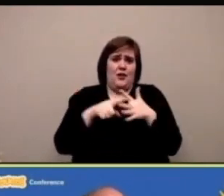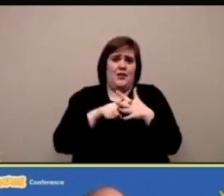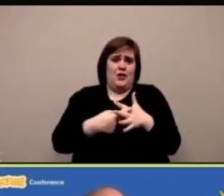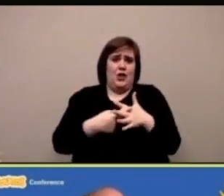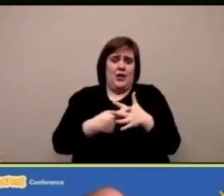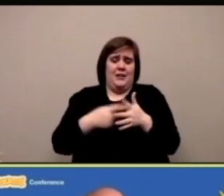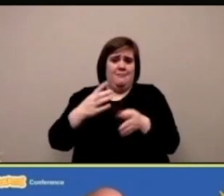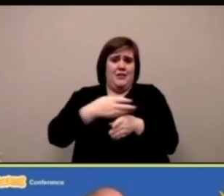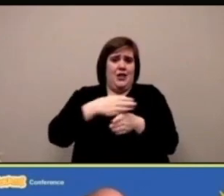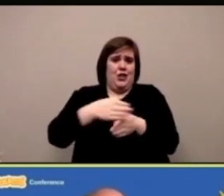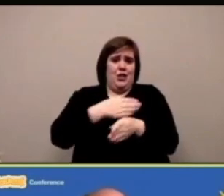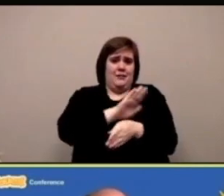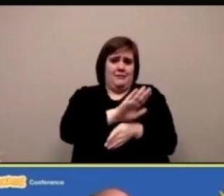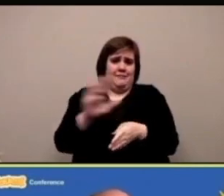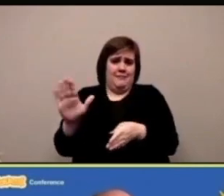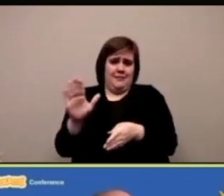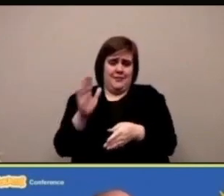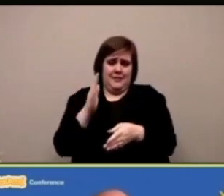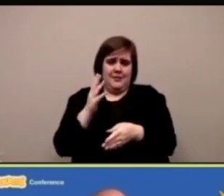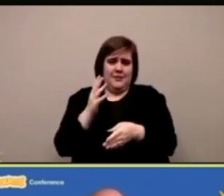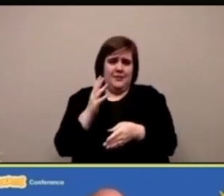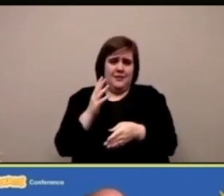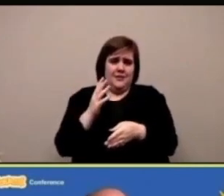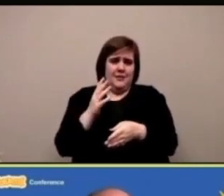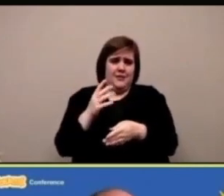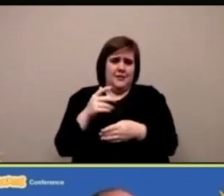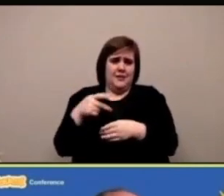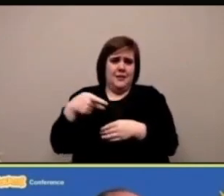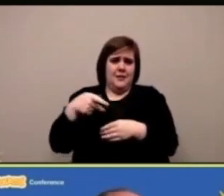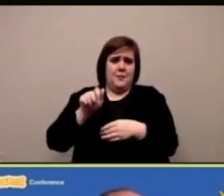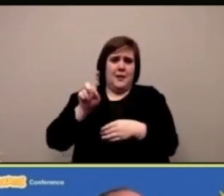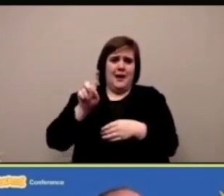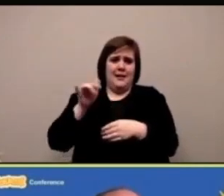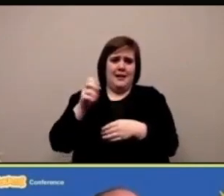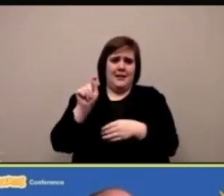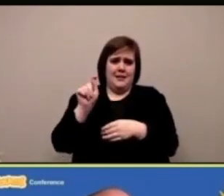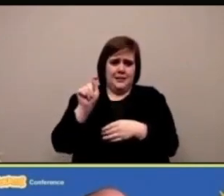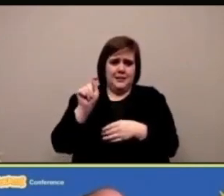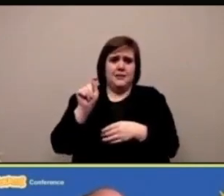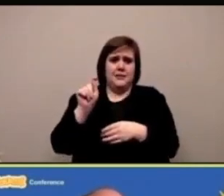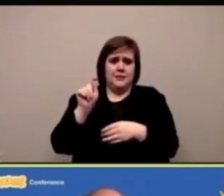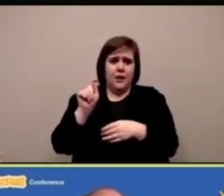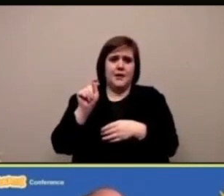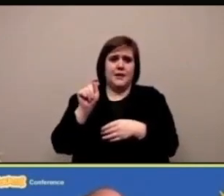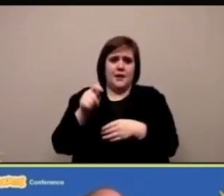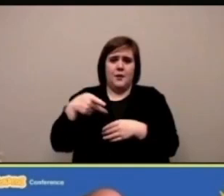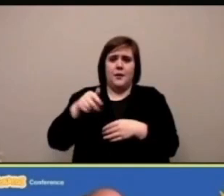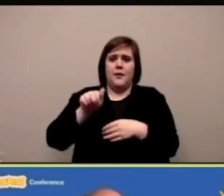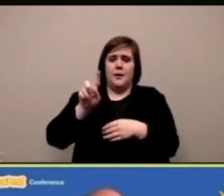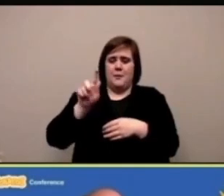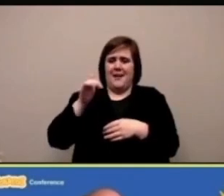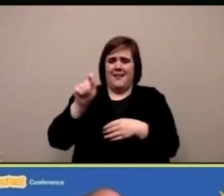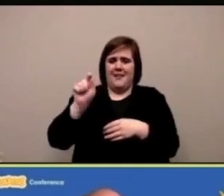already. So here's a link to the Padlet. And it's just